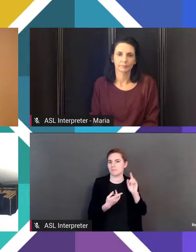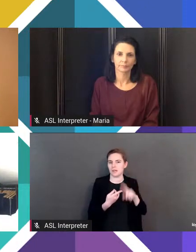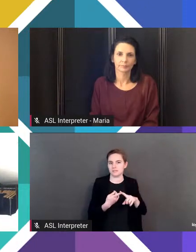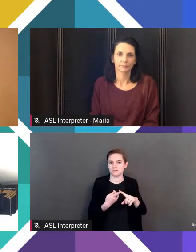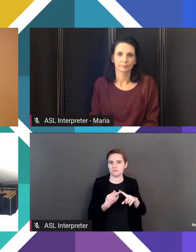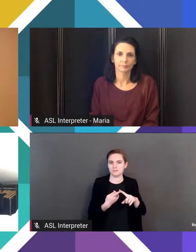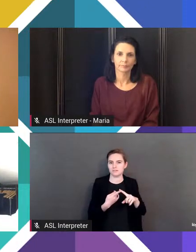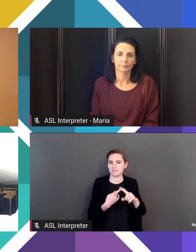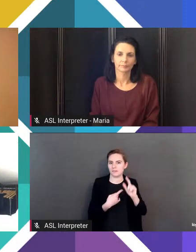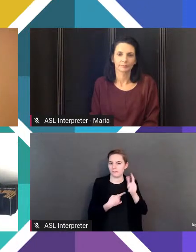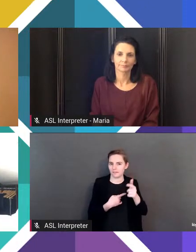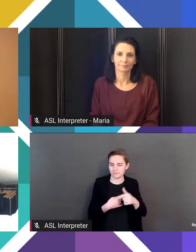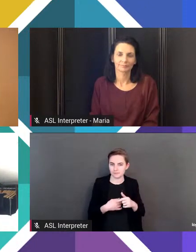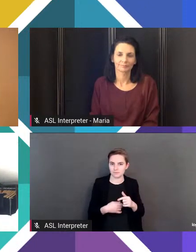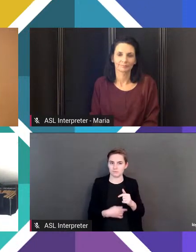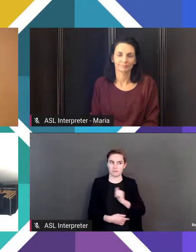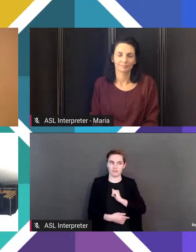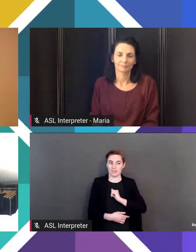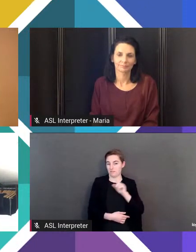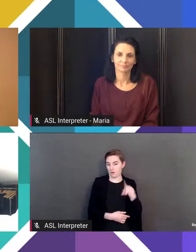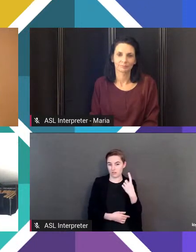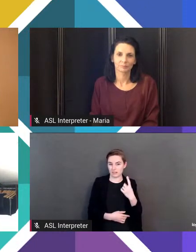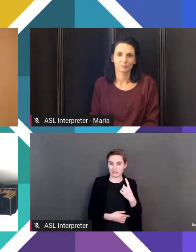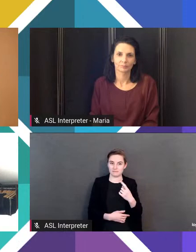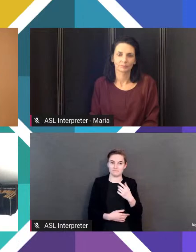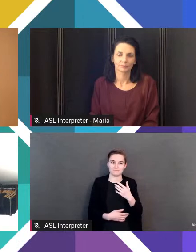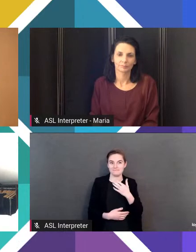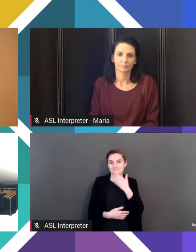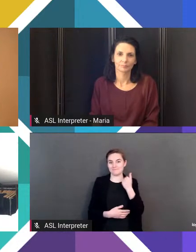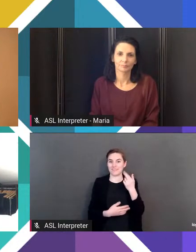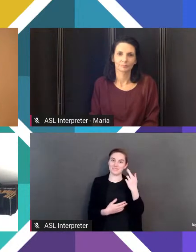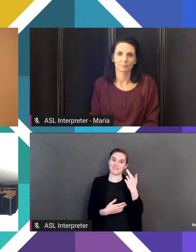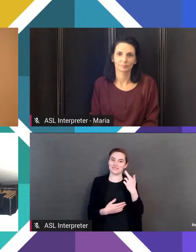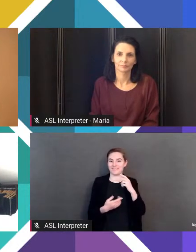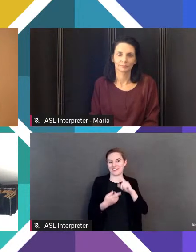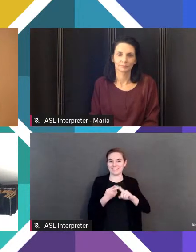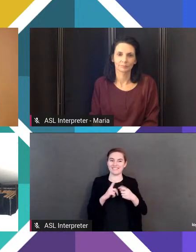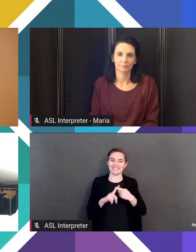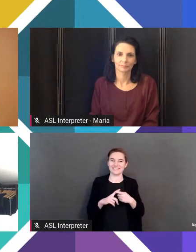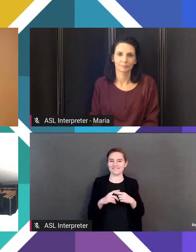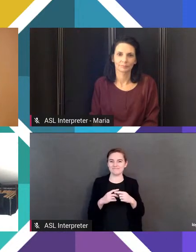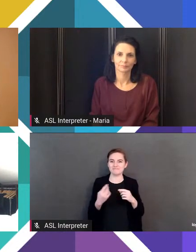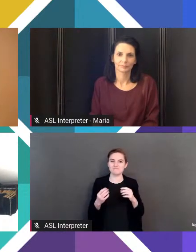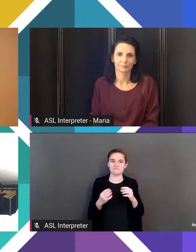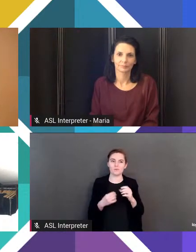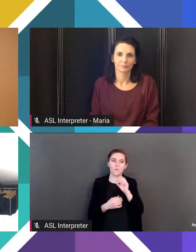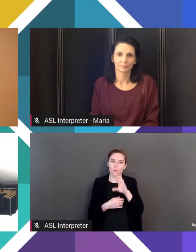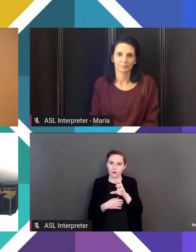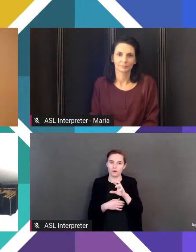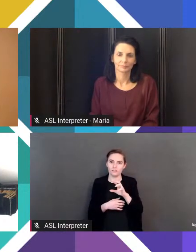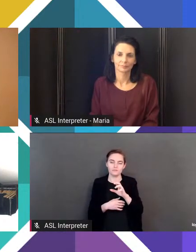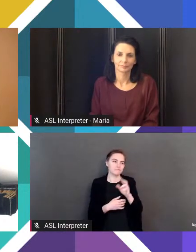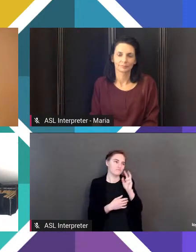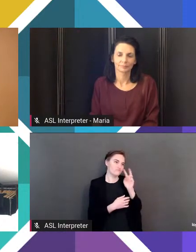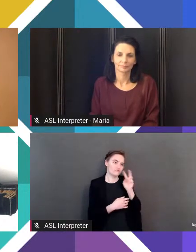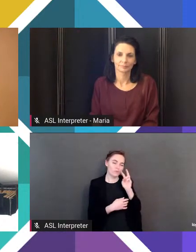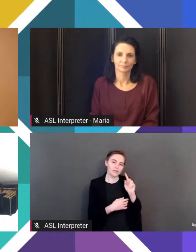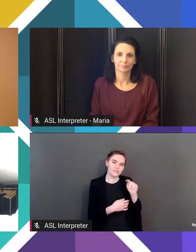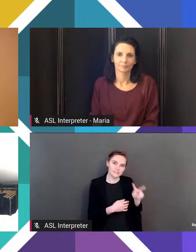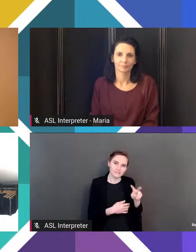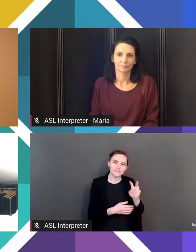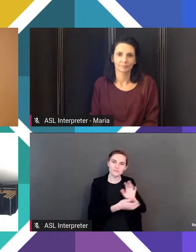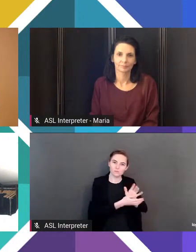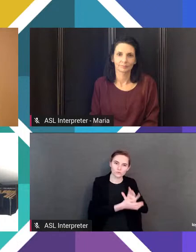school or, you know, like giving over to television and movies. And so like one thing that